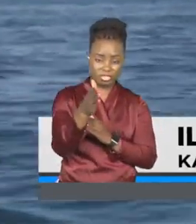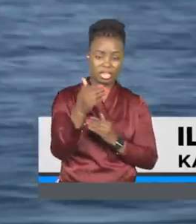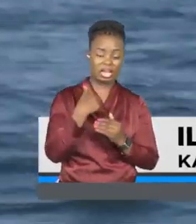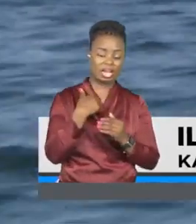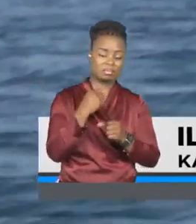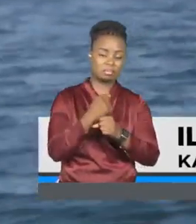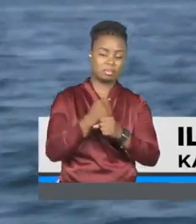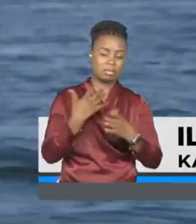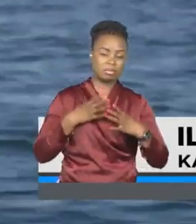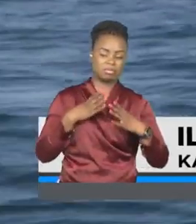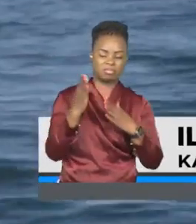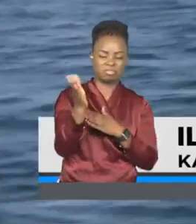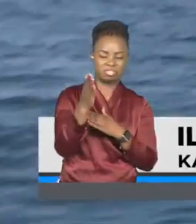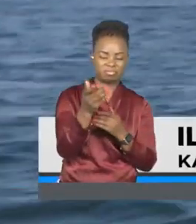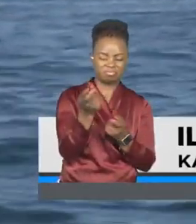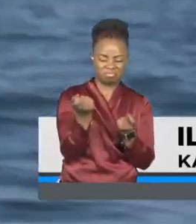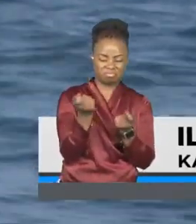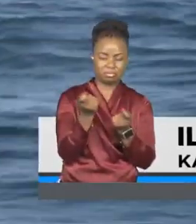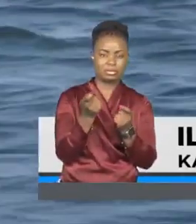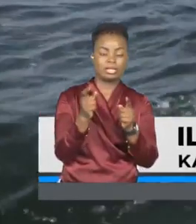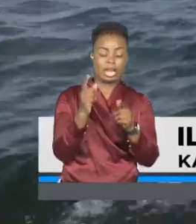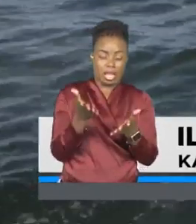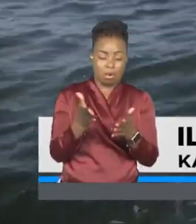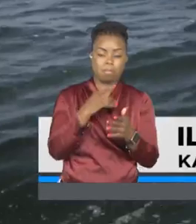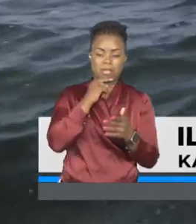its fishermen venture increasingly into Ugandan waters.